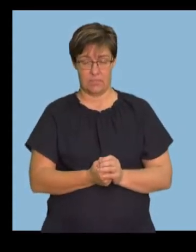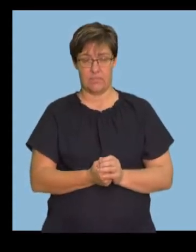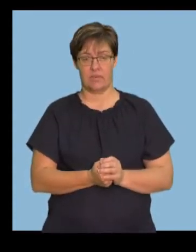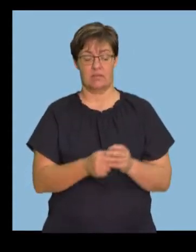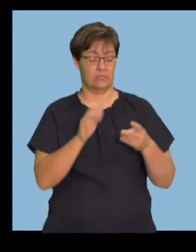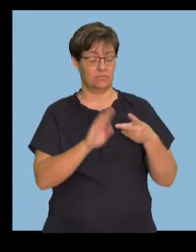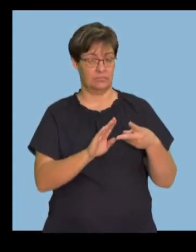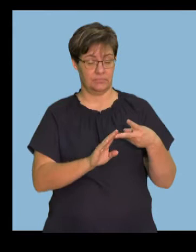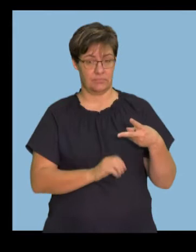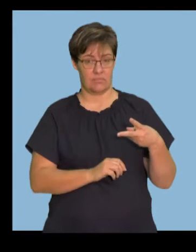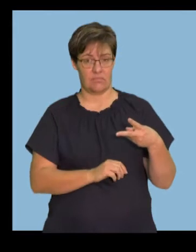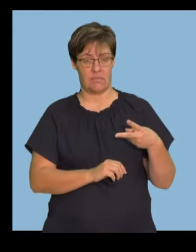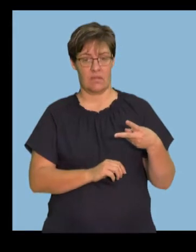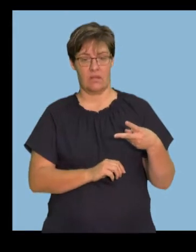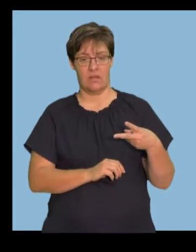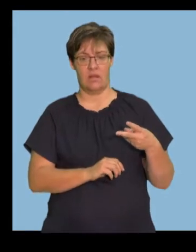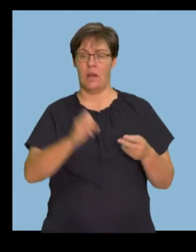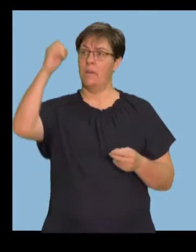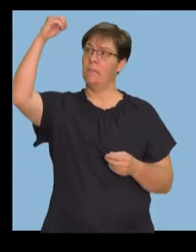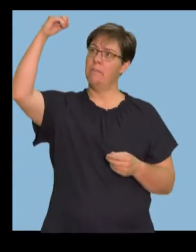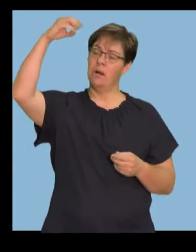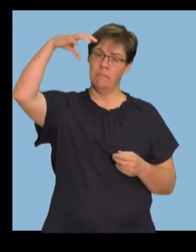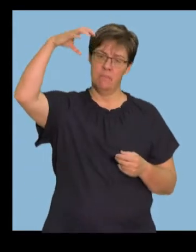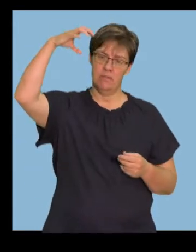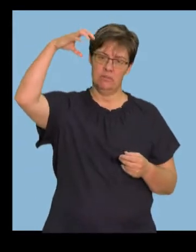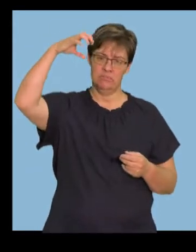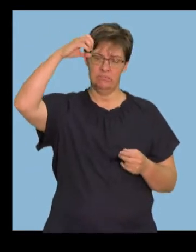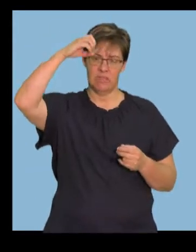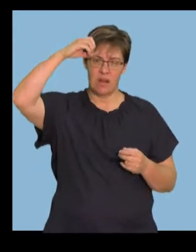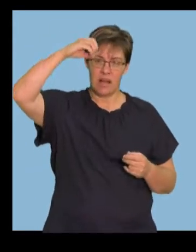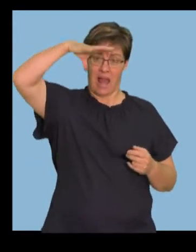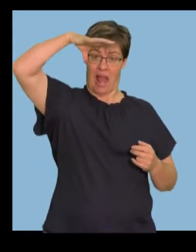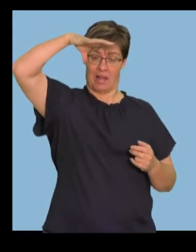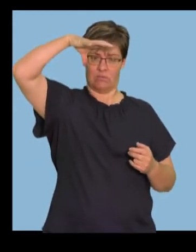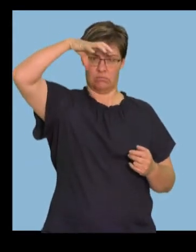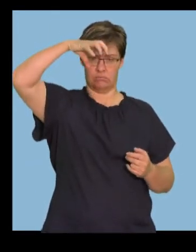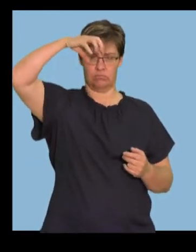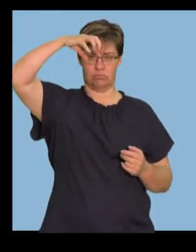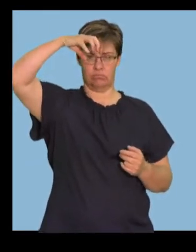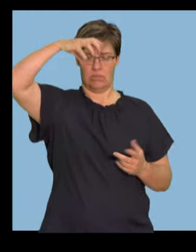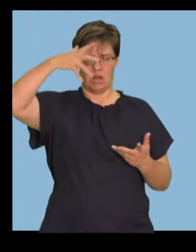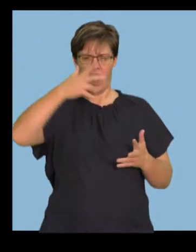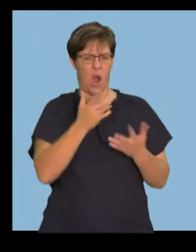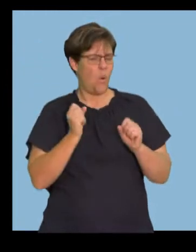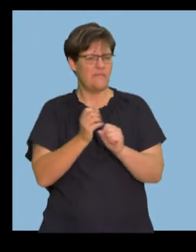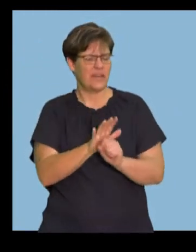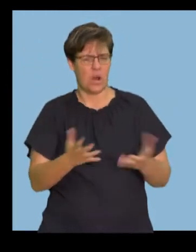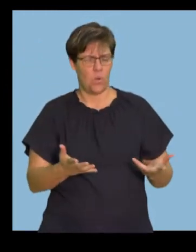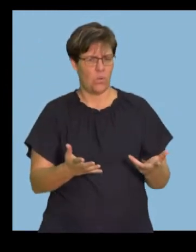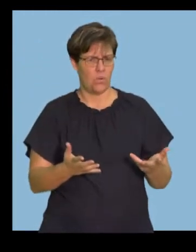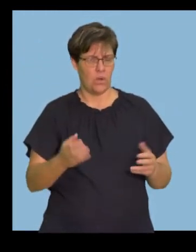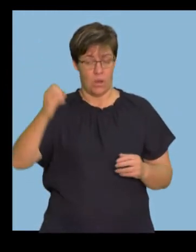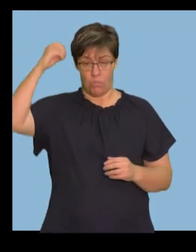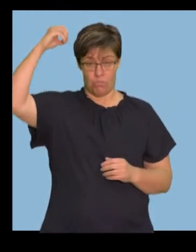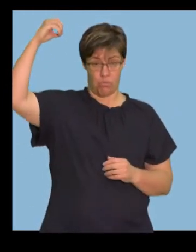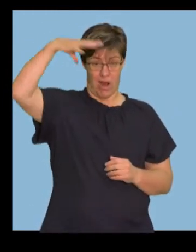then secondly, how the power of a light bulb affects its brightness. So we're talking about power and brightness. Now, brightness